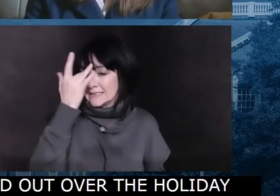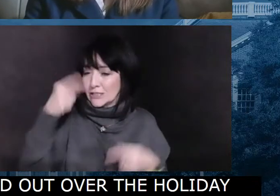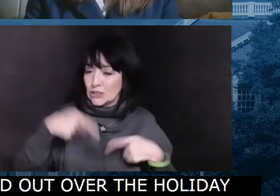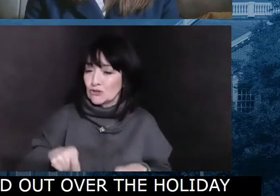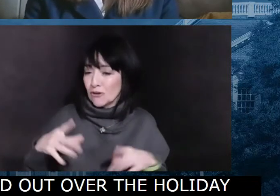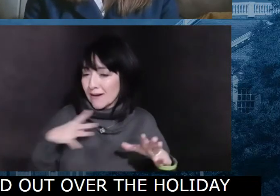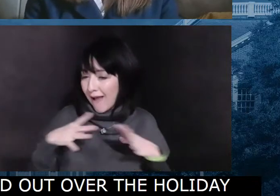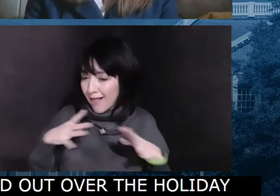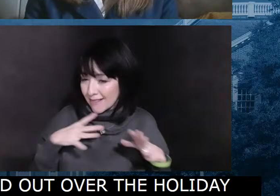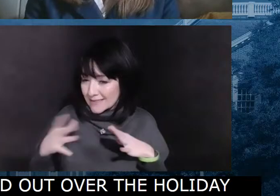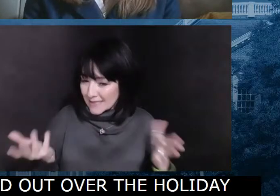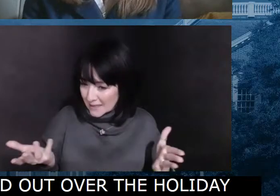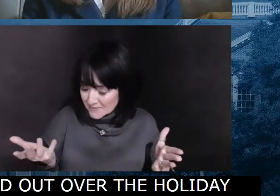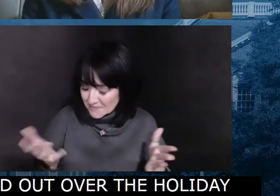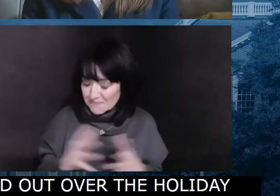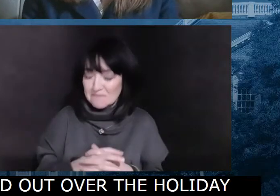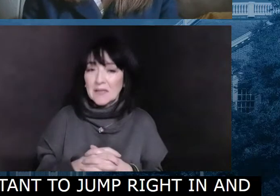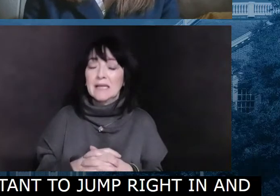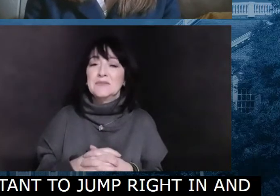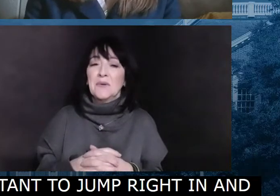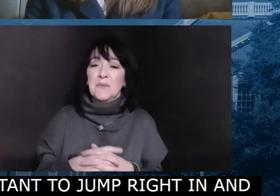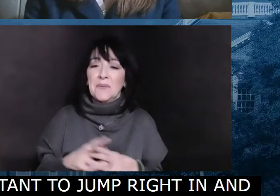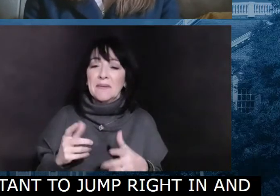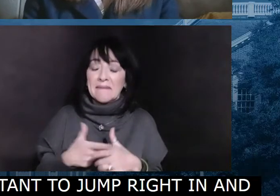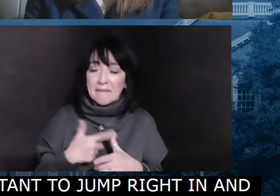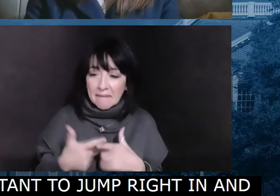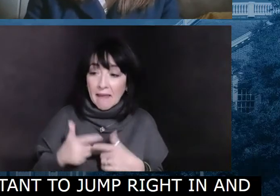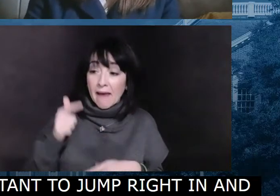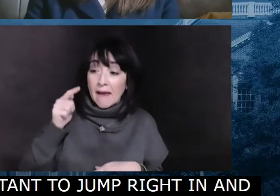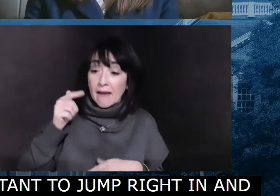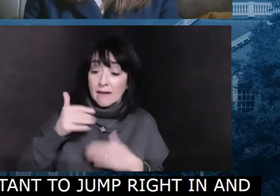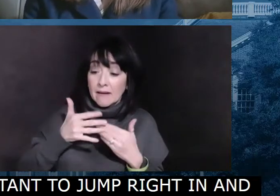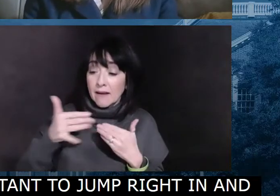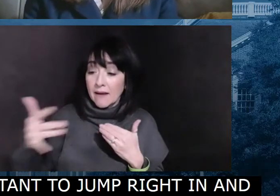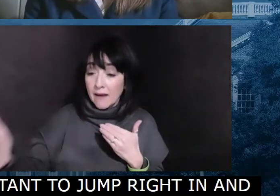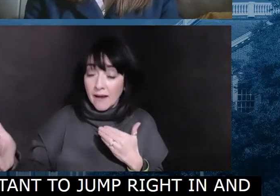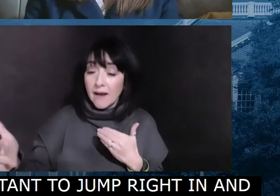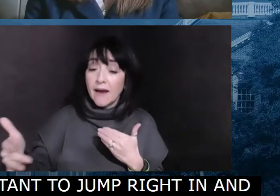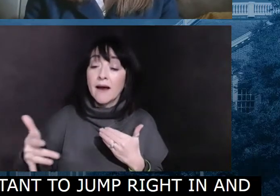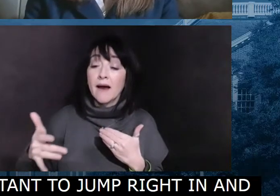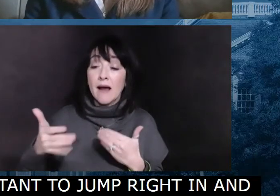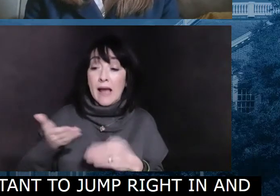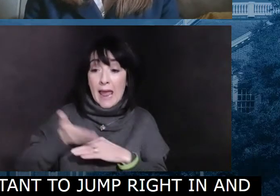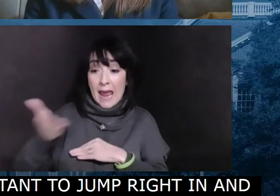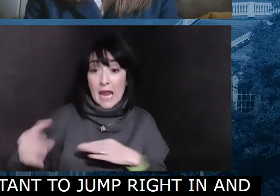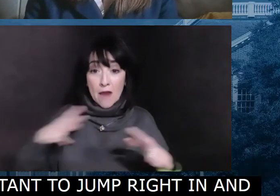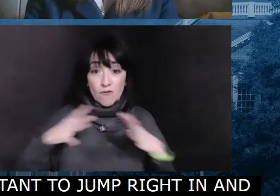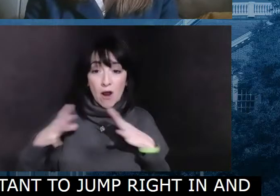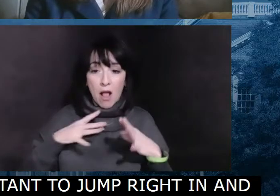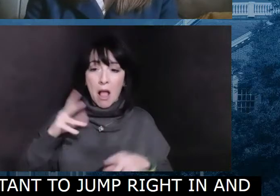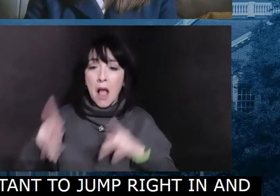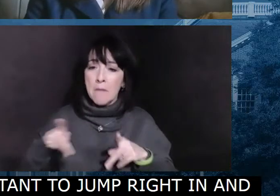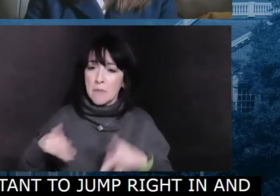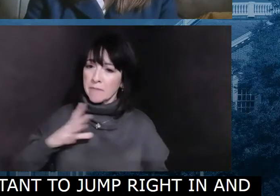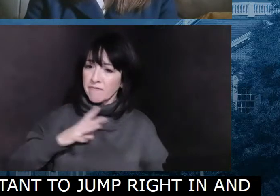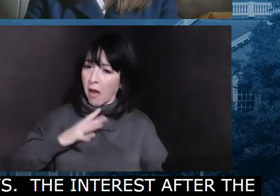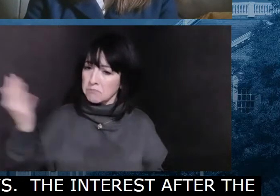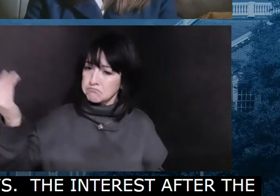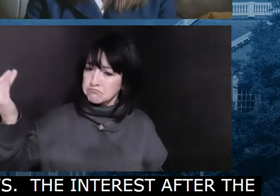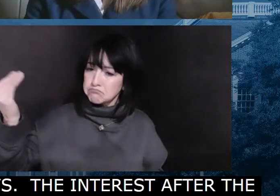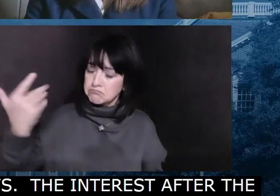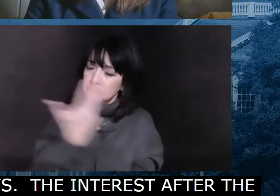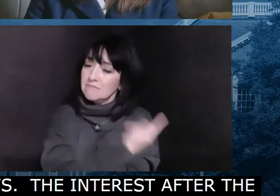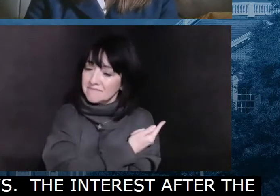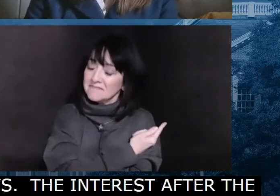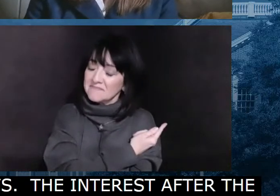vaccinated certainly increased. We saw some variability across our hospital systems. As the governor just said, some